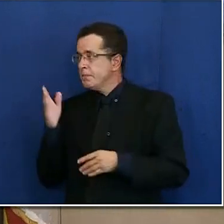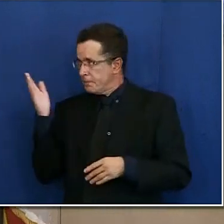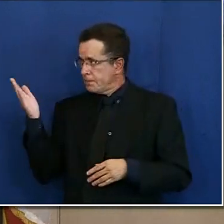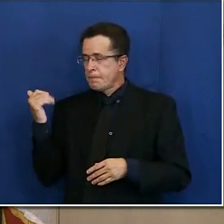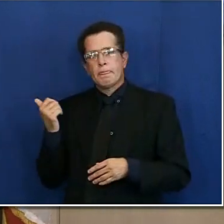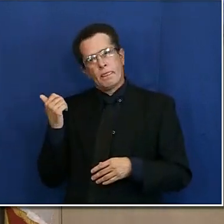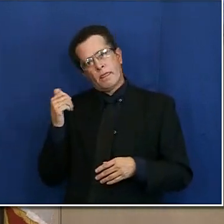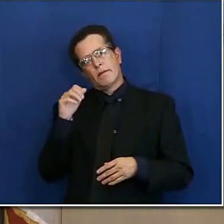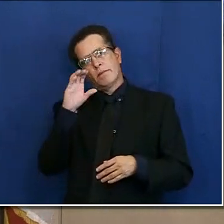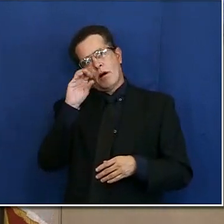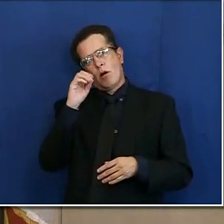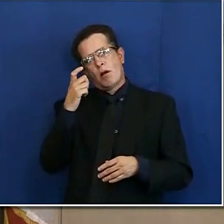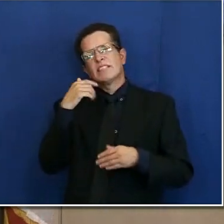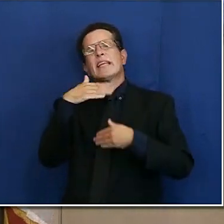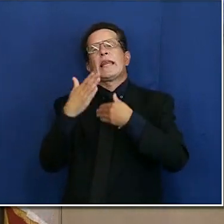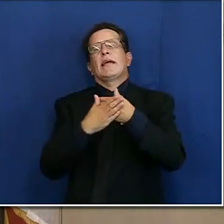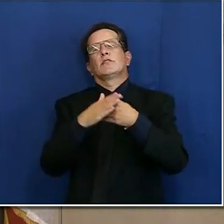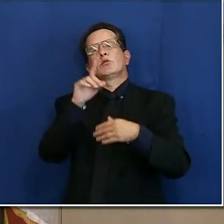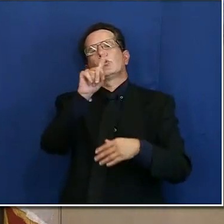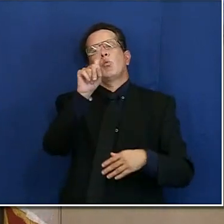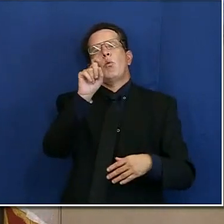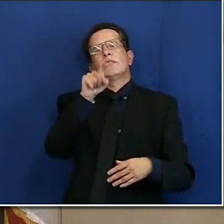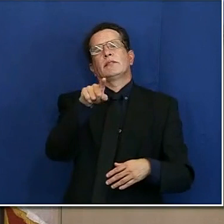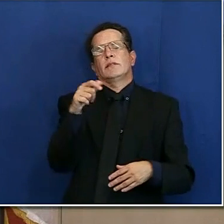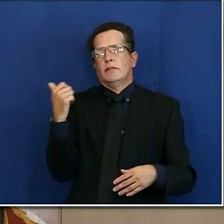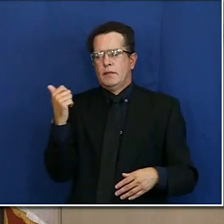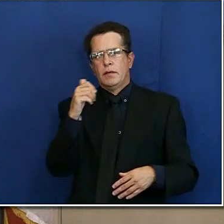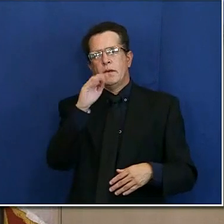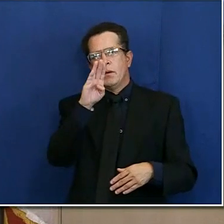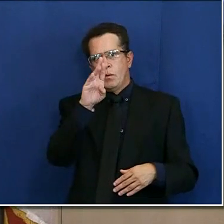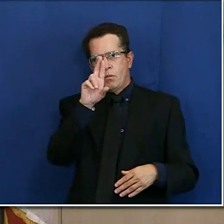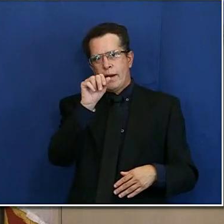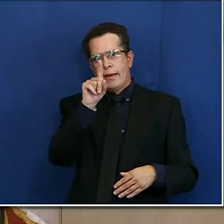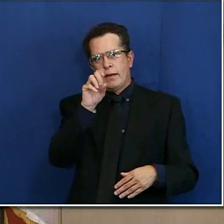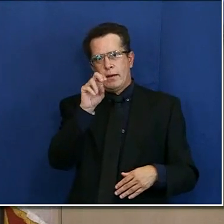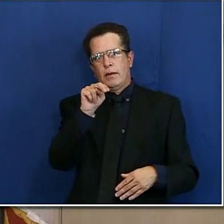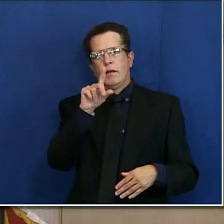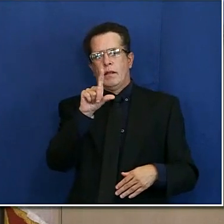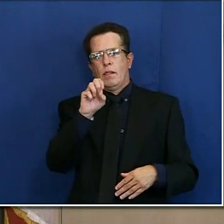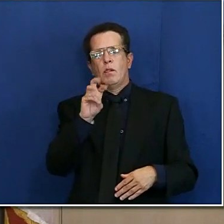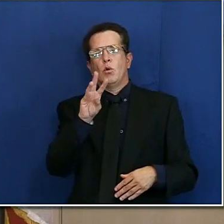Okay, we'll go to the next question. Brandon Lewis, CBS 8.